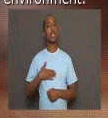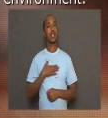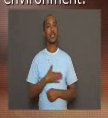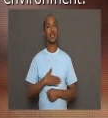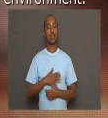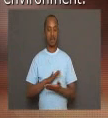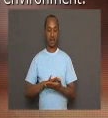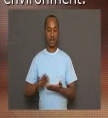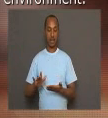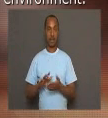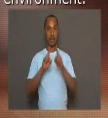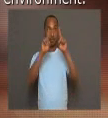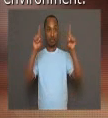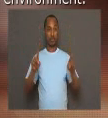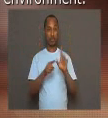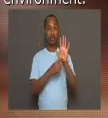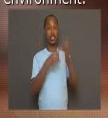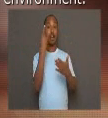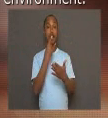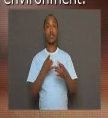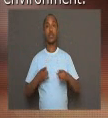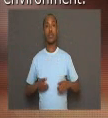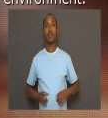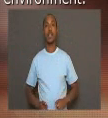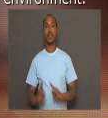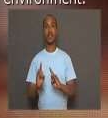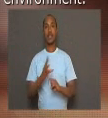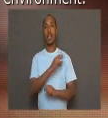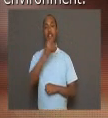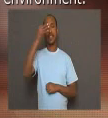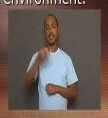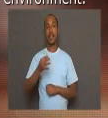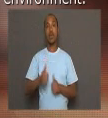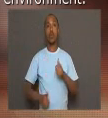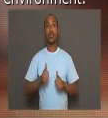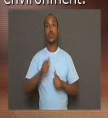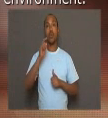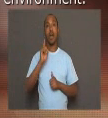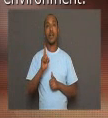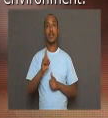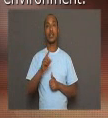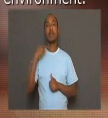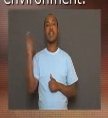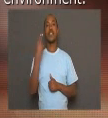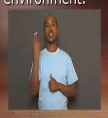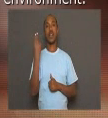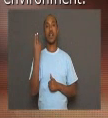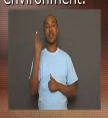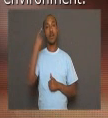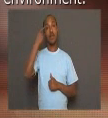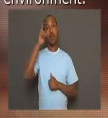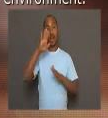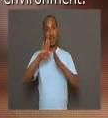read through this list of methods and decide which ones would be beneficial